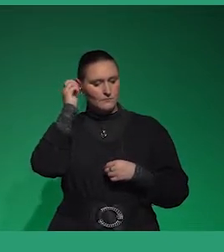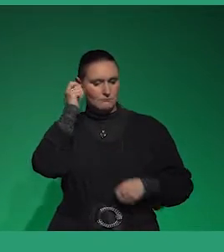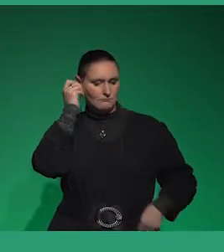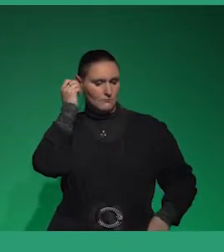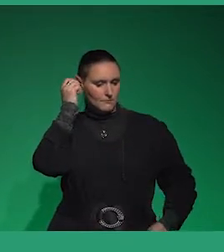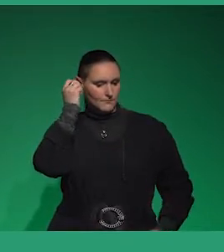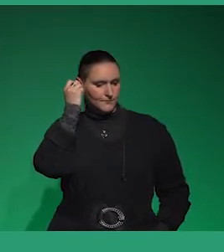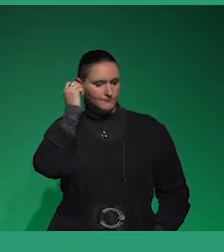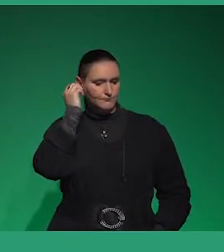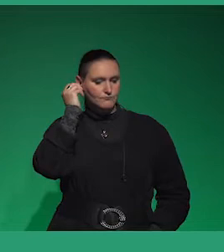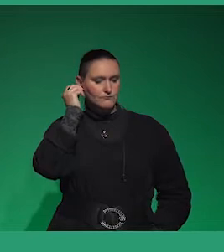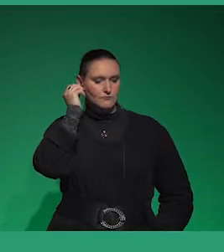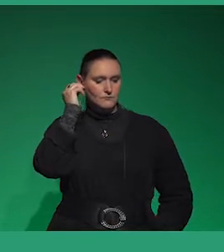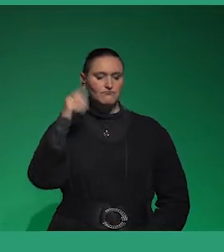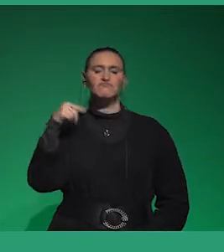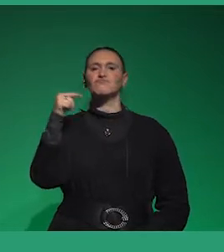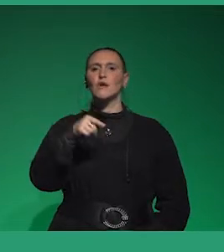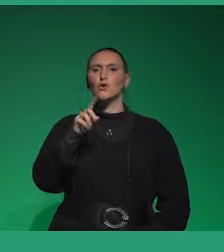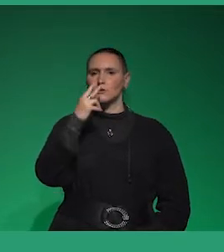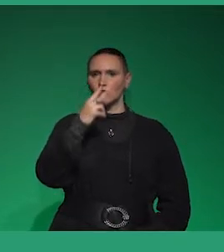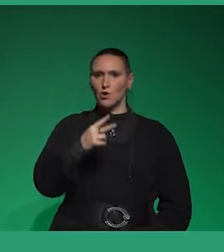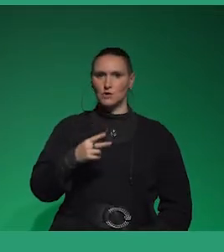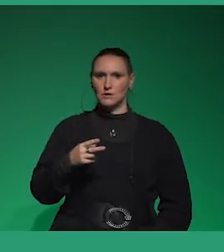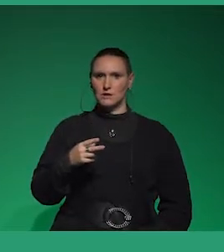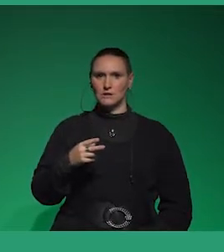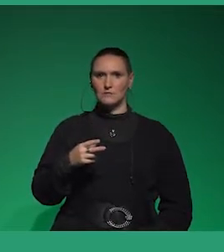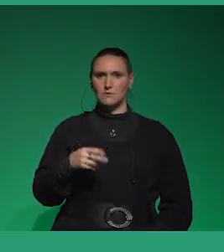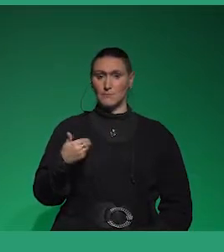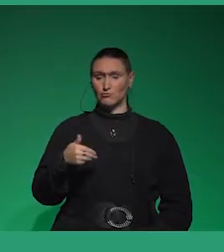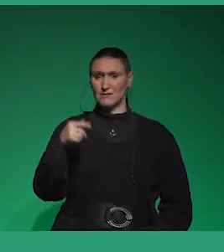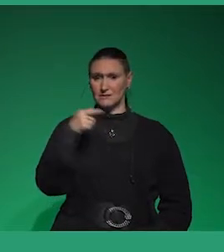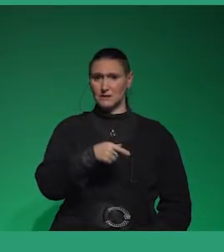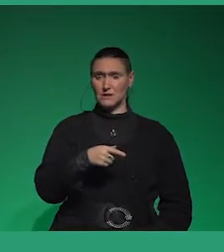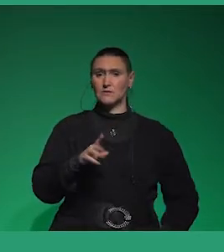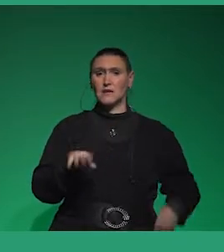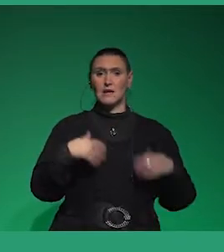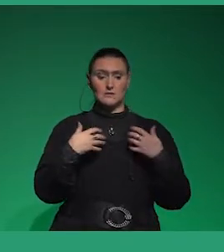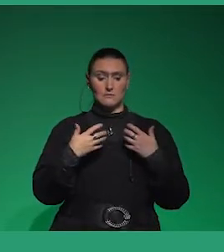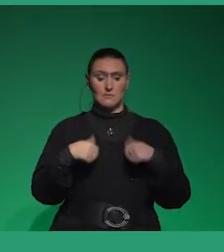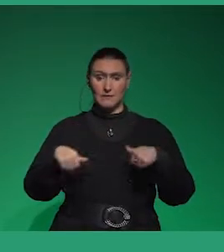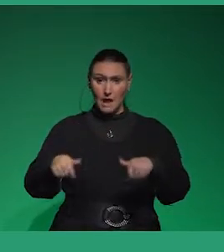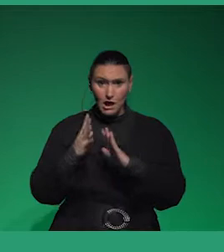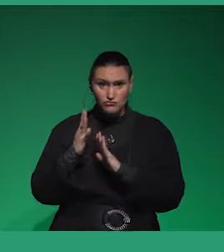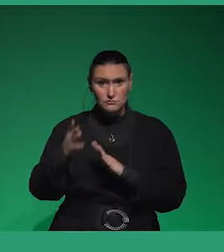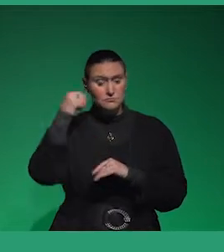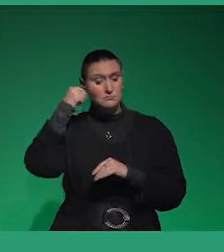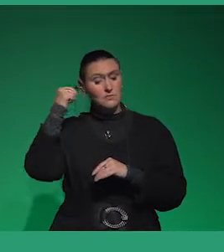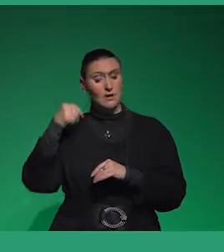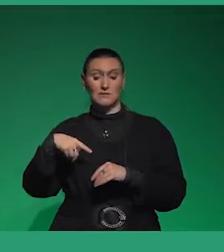we built a flux tower here in one of the plantations, and at that tower we measure up and